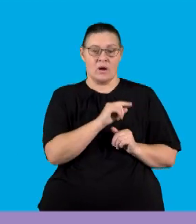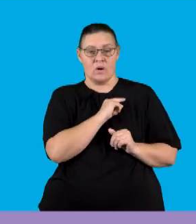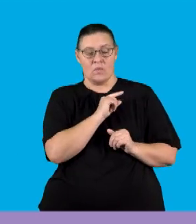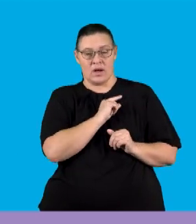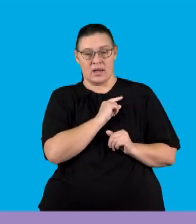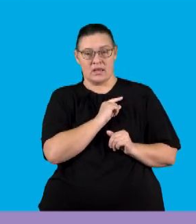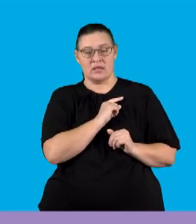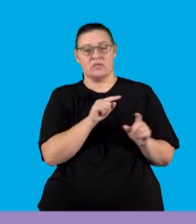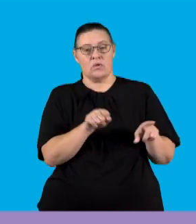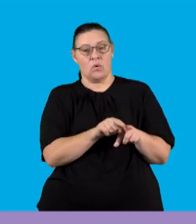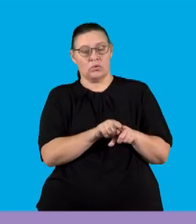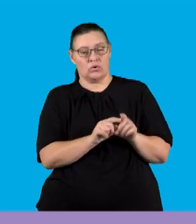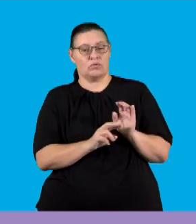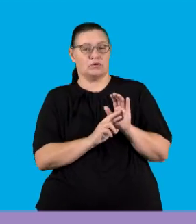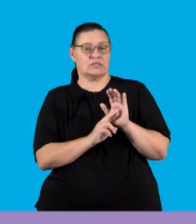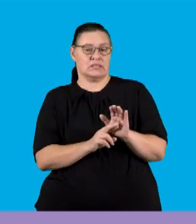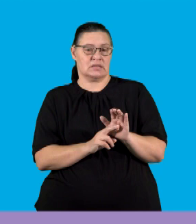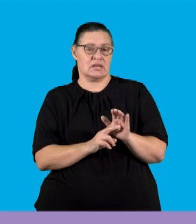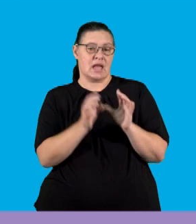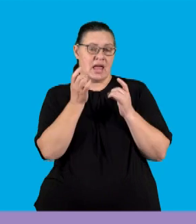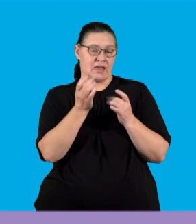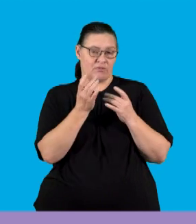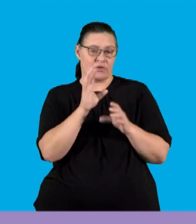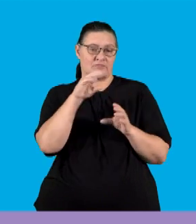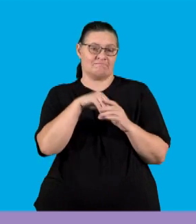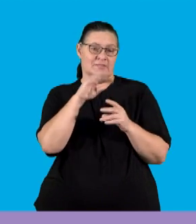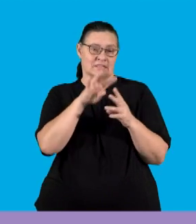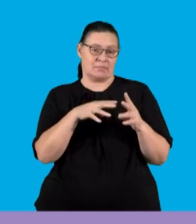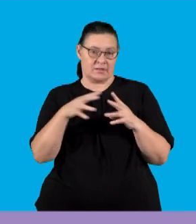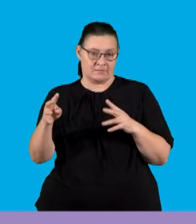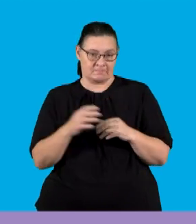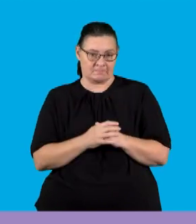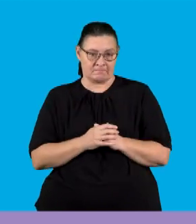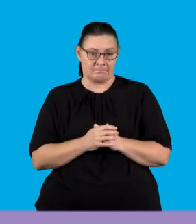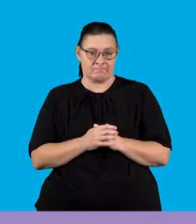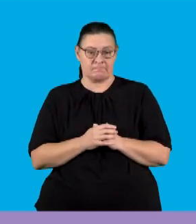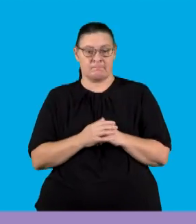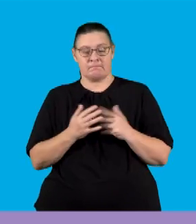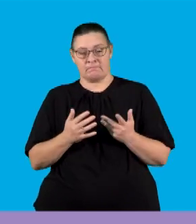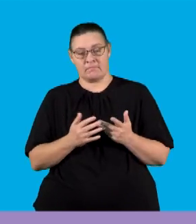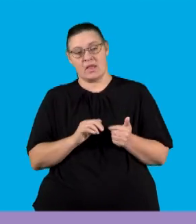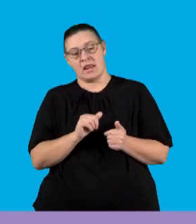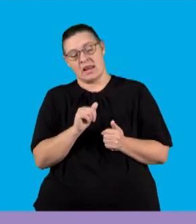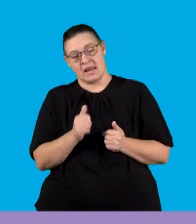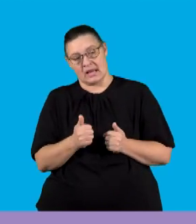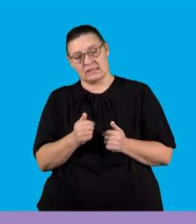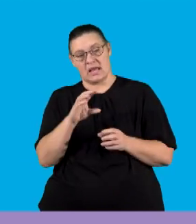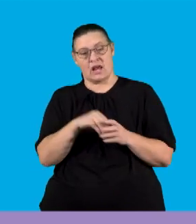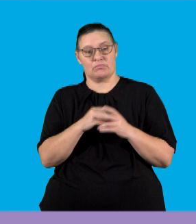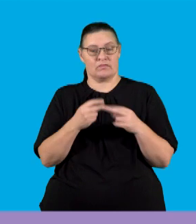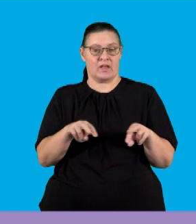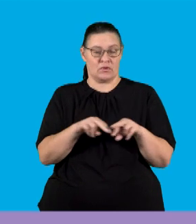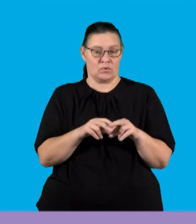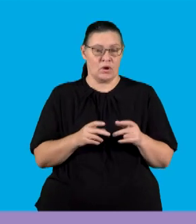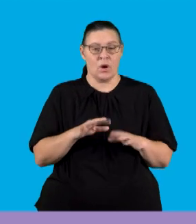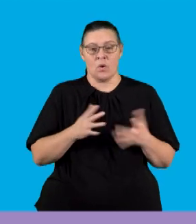now also representing our information in this table under or next to the input values, where